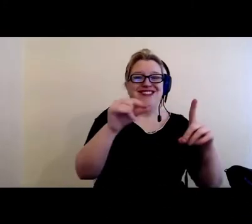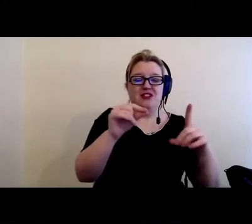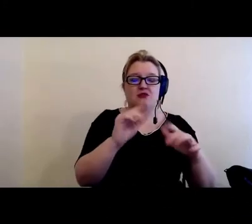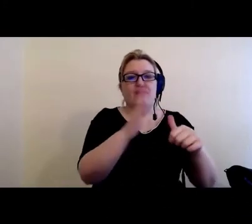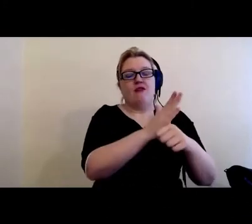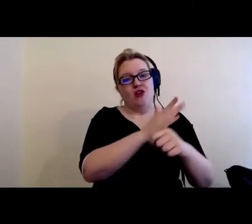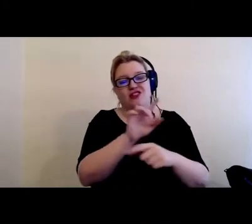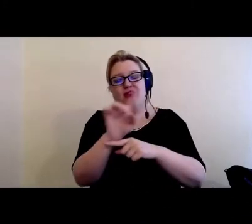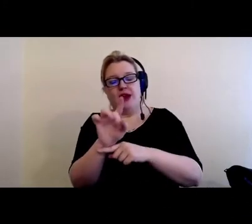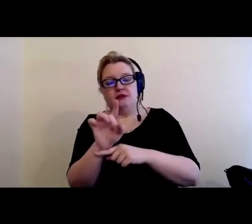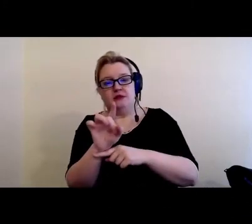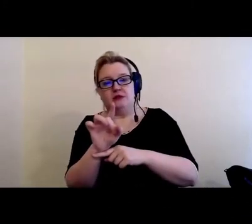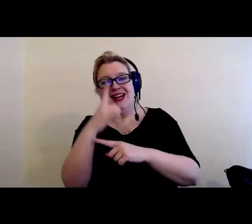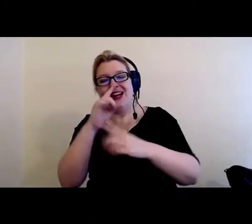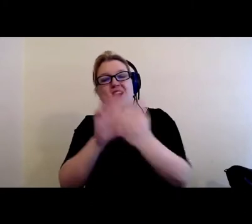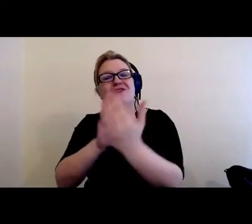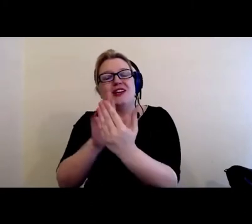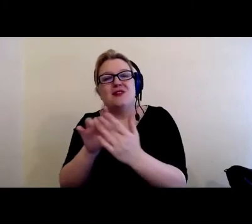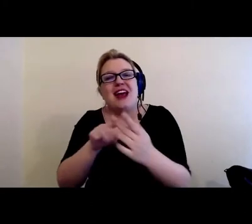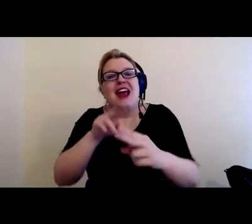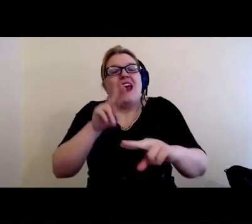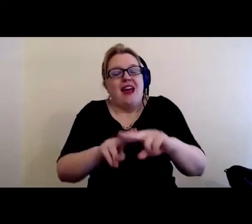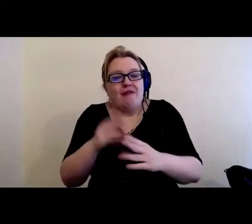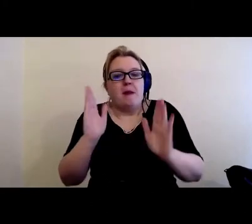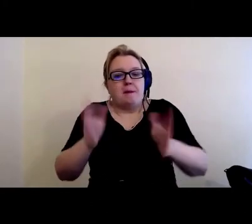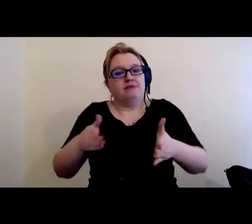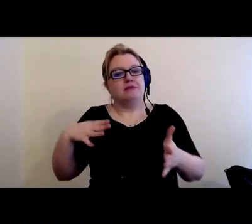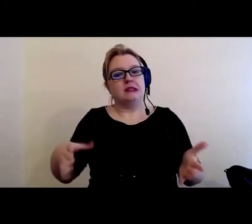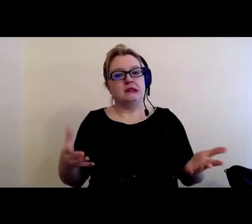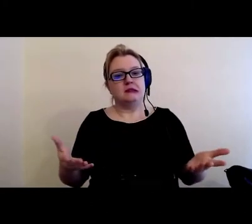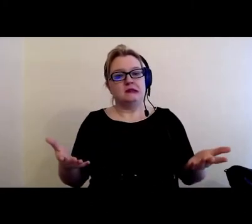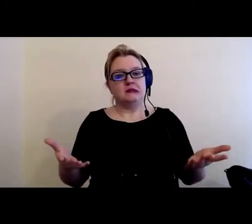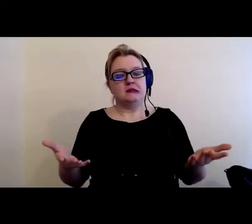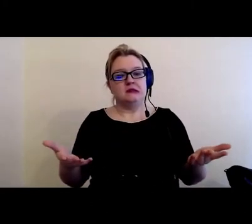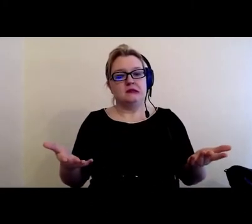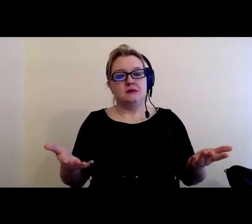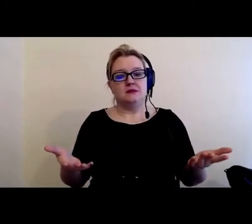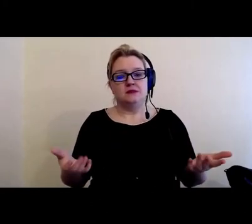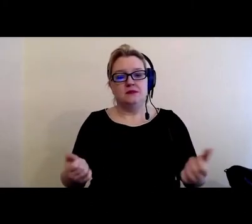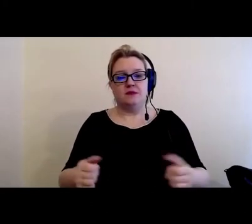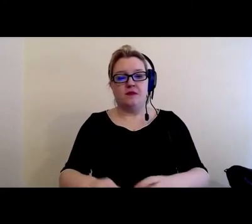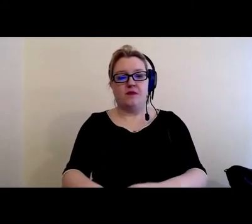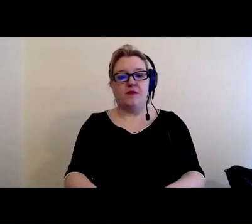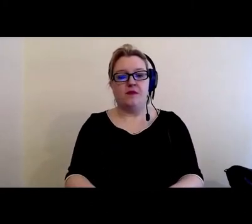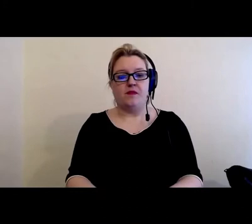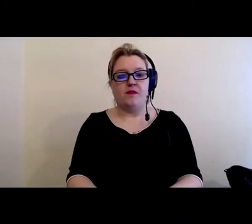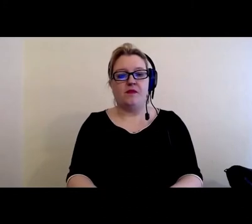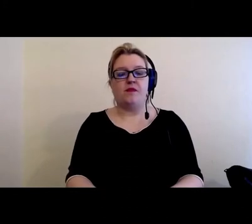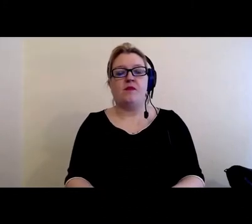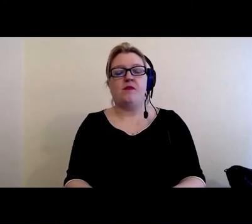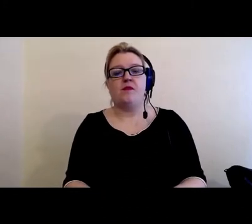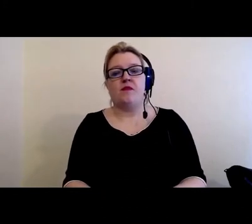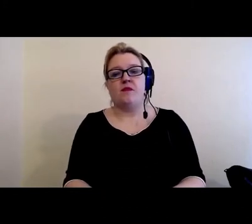in? So where does control lie over who chooses the mode of interaction? And just two more.